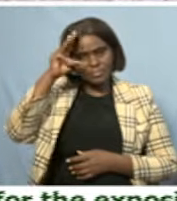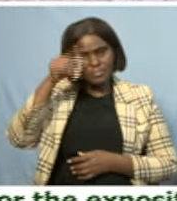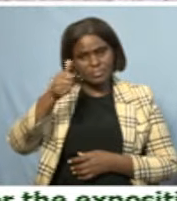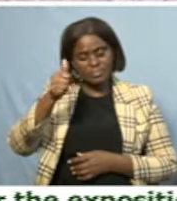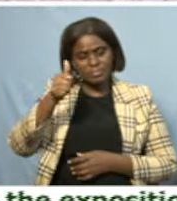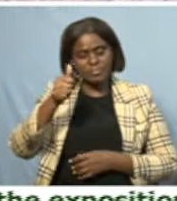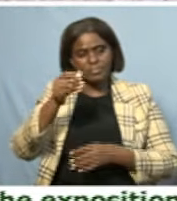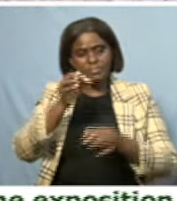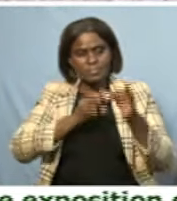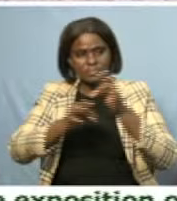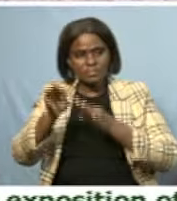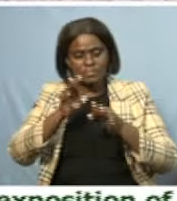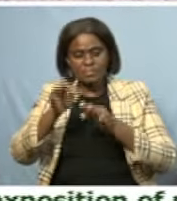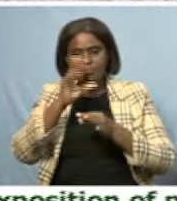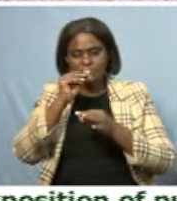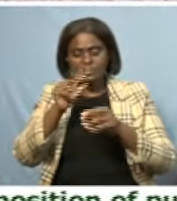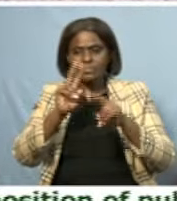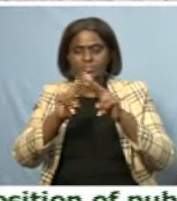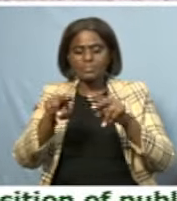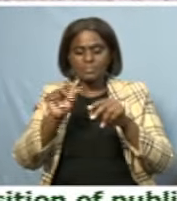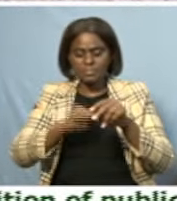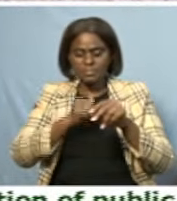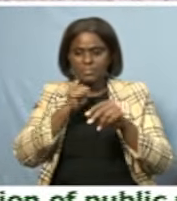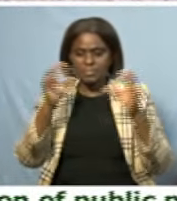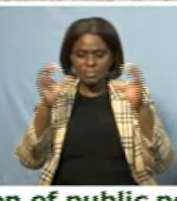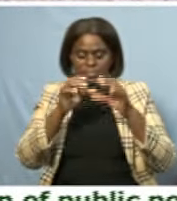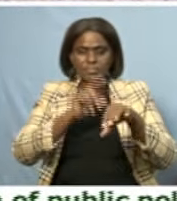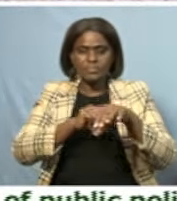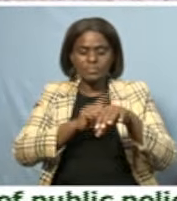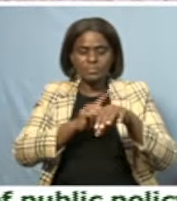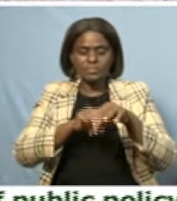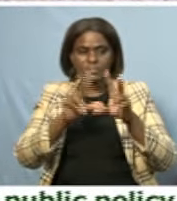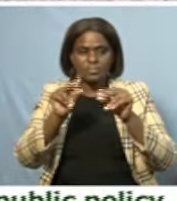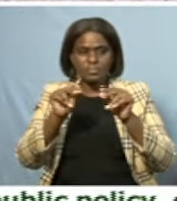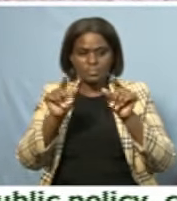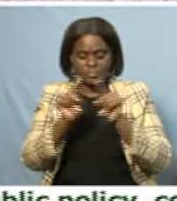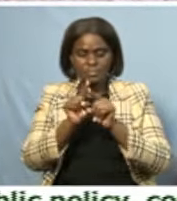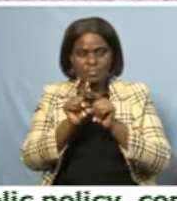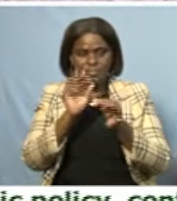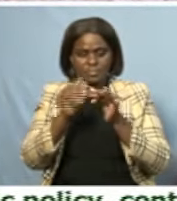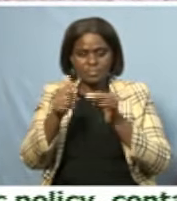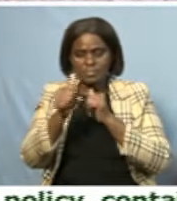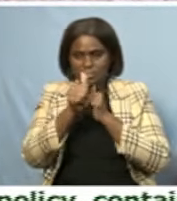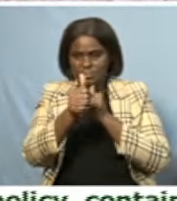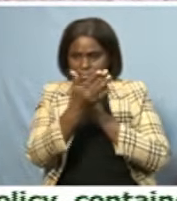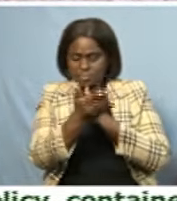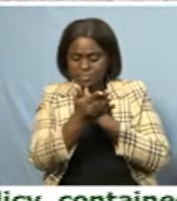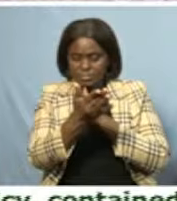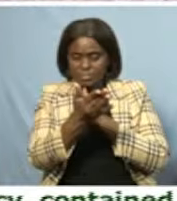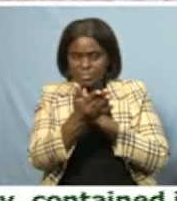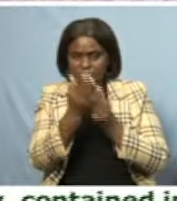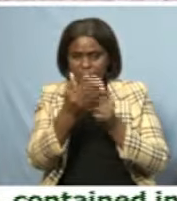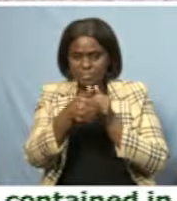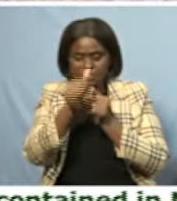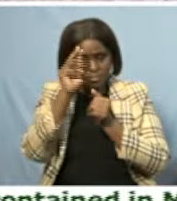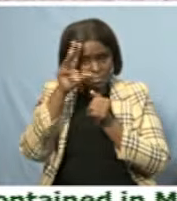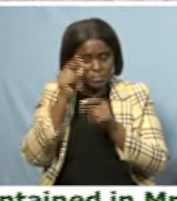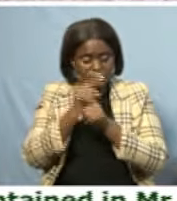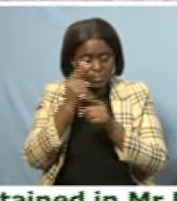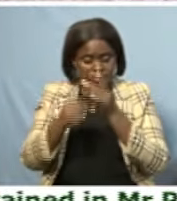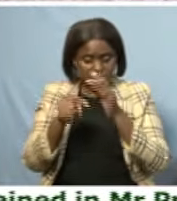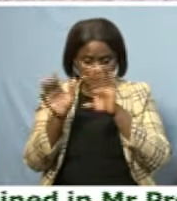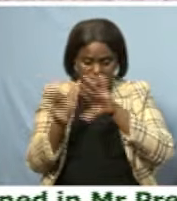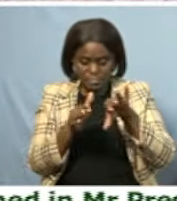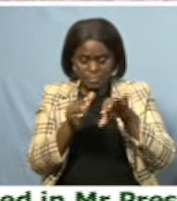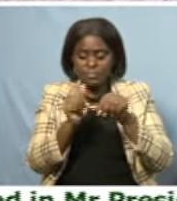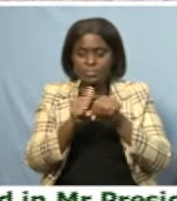is addressing the speaker as chairperson. We are not at committee stage, and if you follow, maybe the minister would have just done a